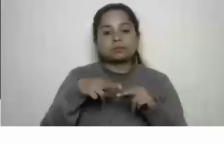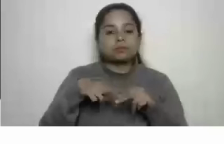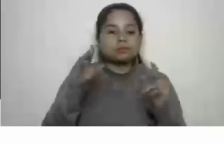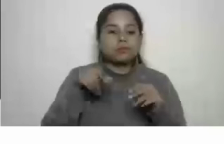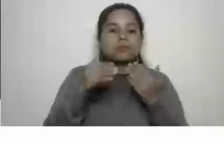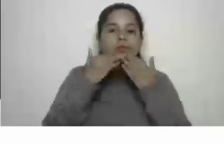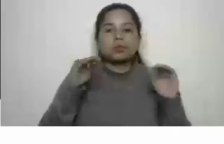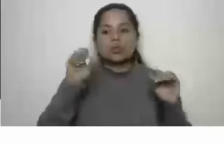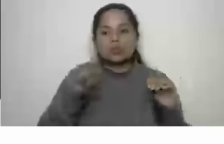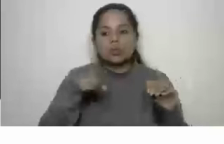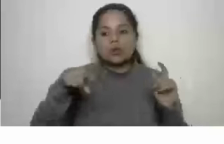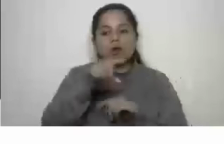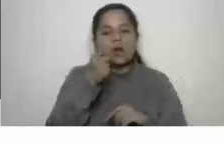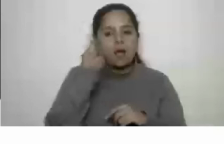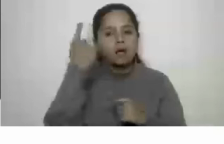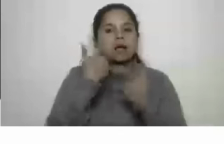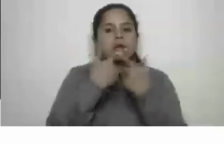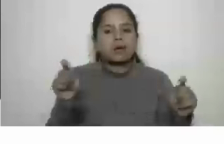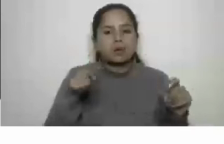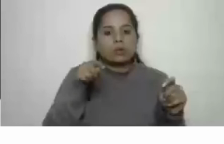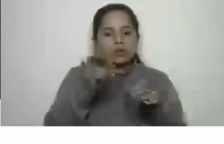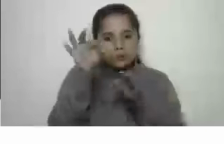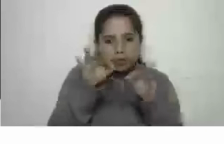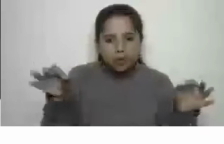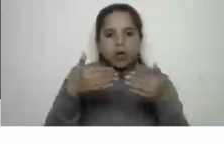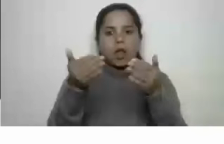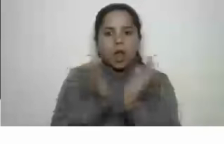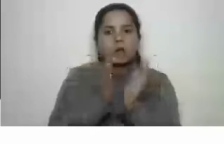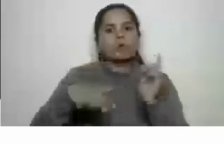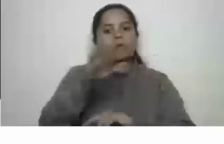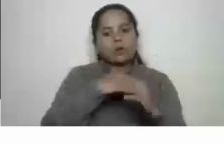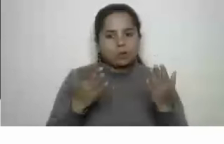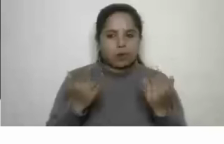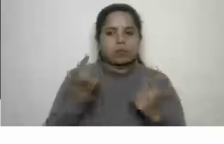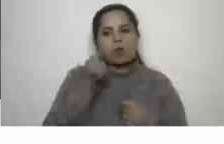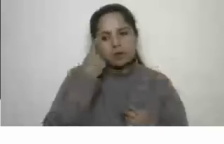students can get the sense of linguistic landscape in the community.